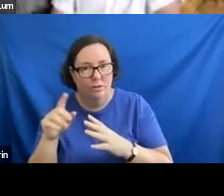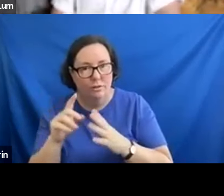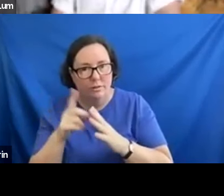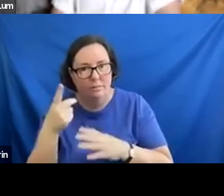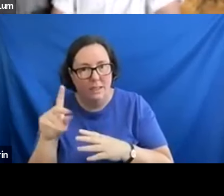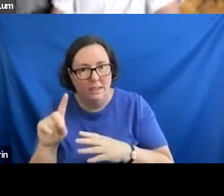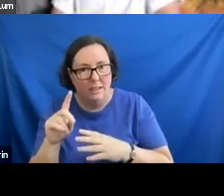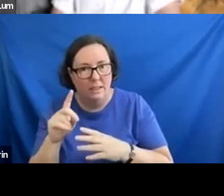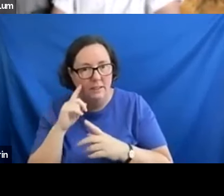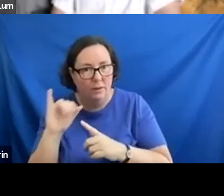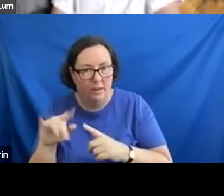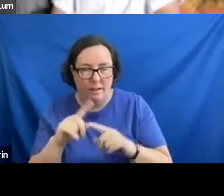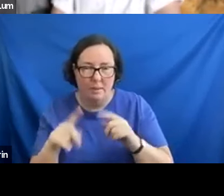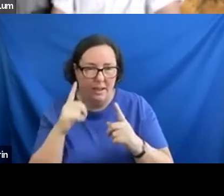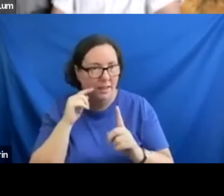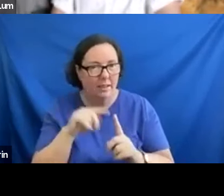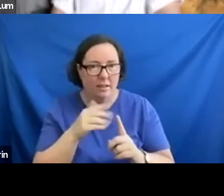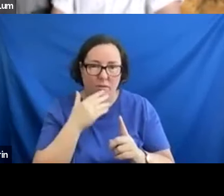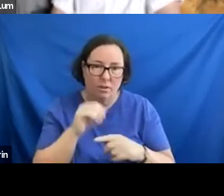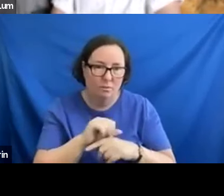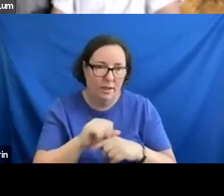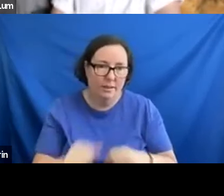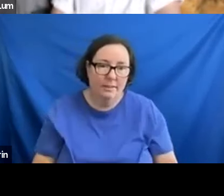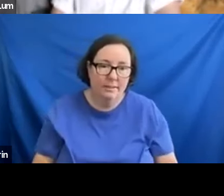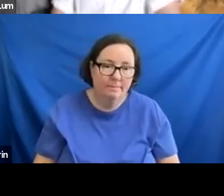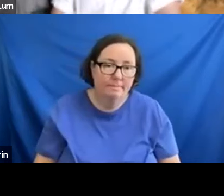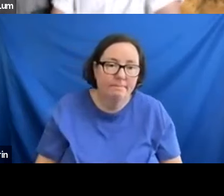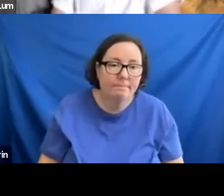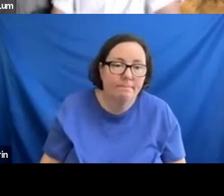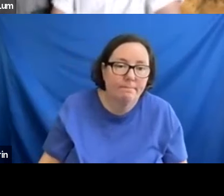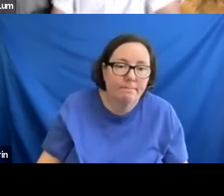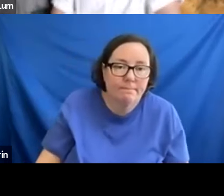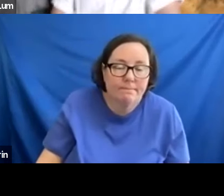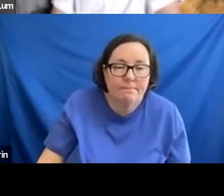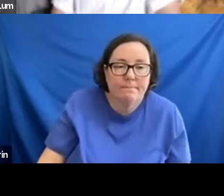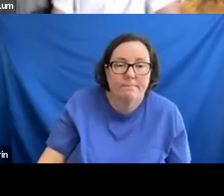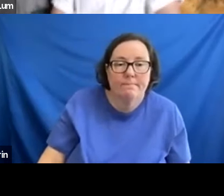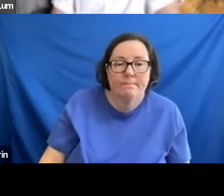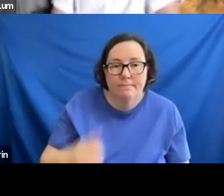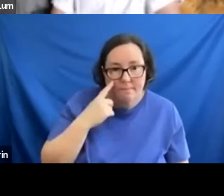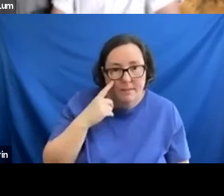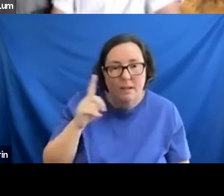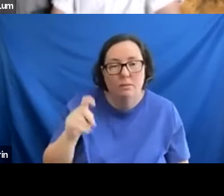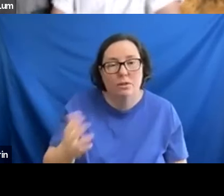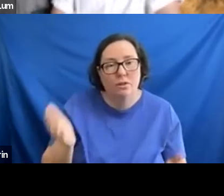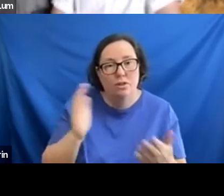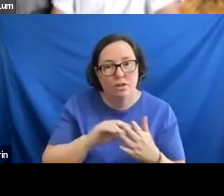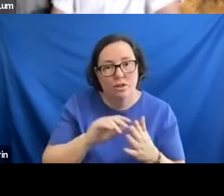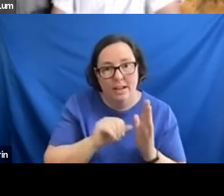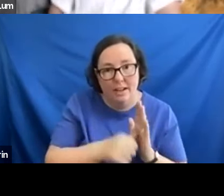of things. I just think it's good practice. I think we ought to reemphasize and